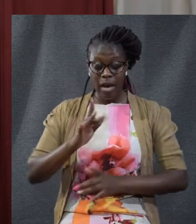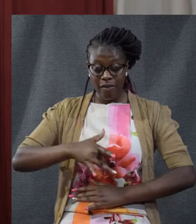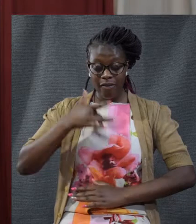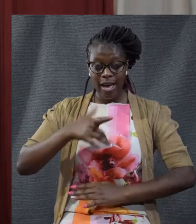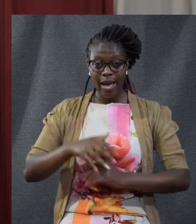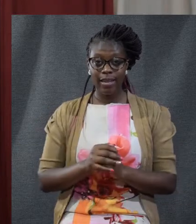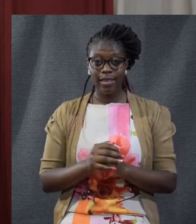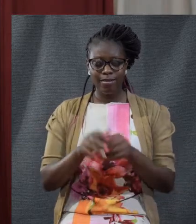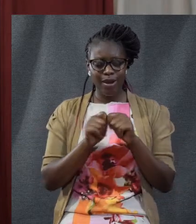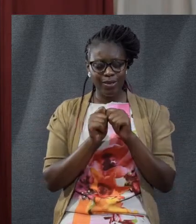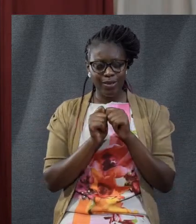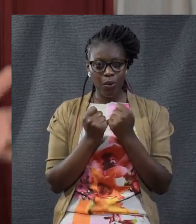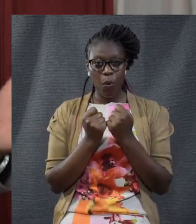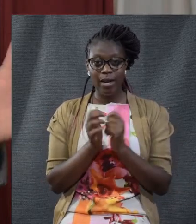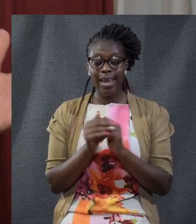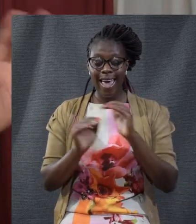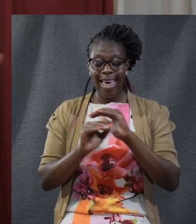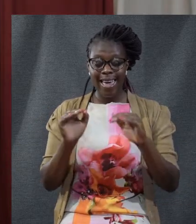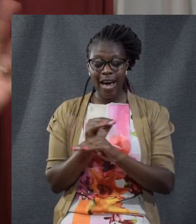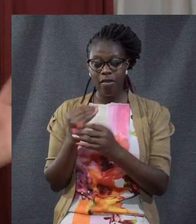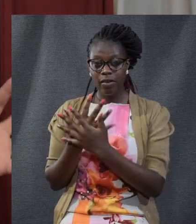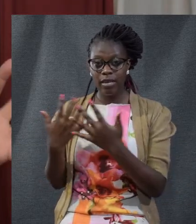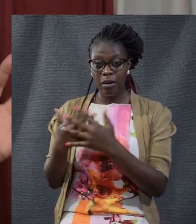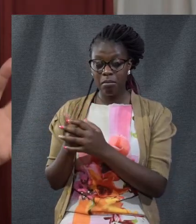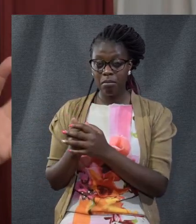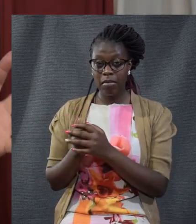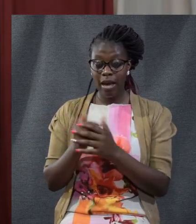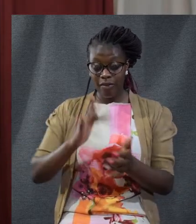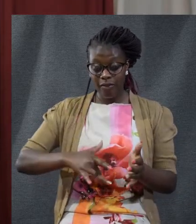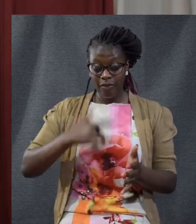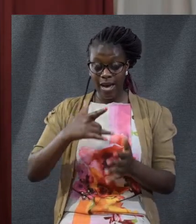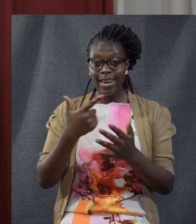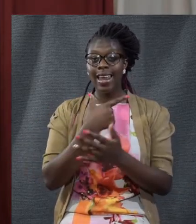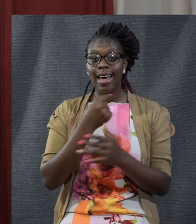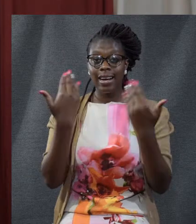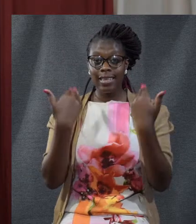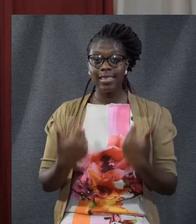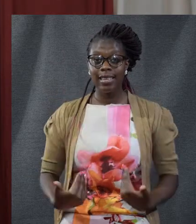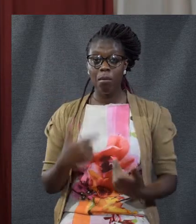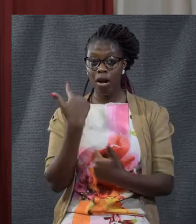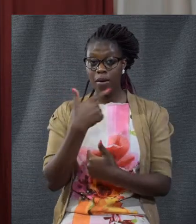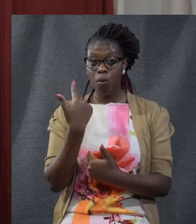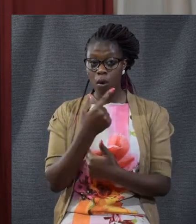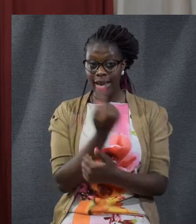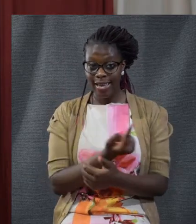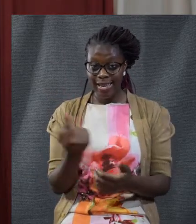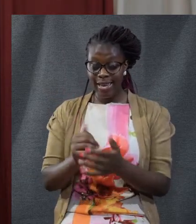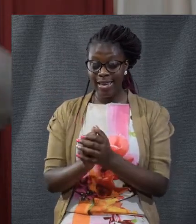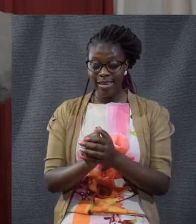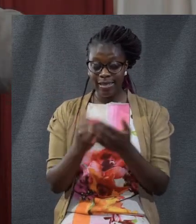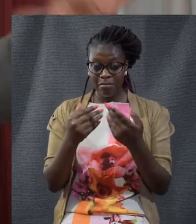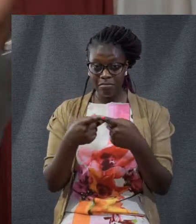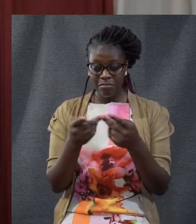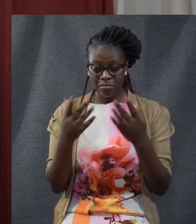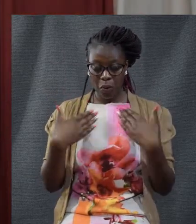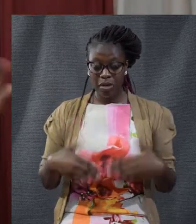also felt torn down on every side. He felt like someone who each part of his life was